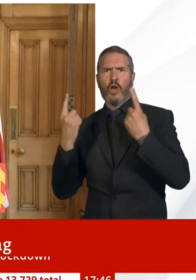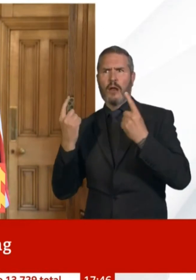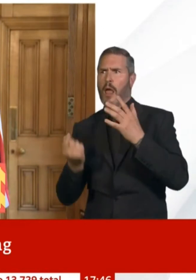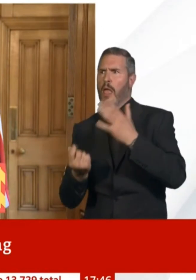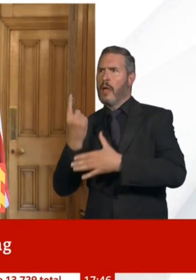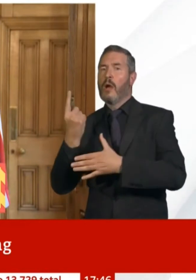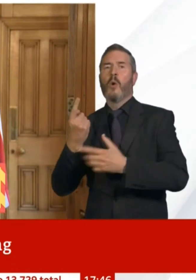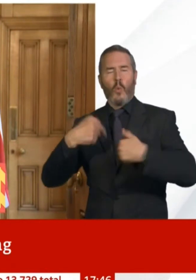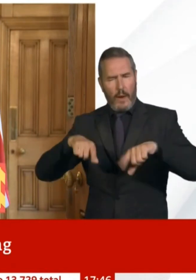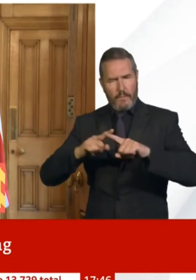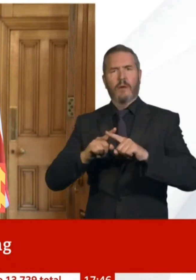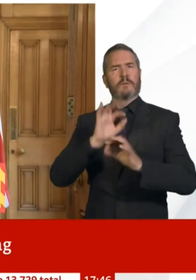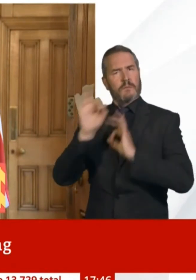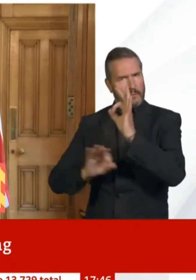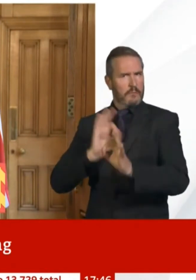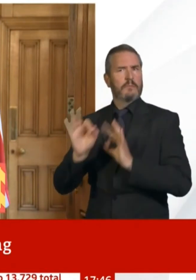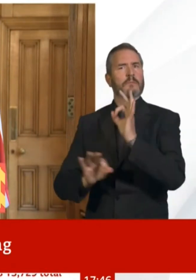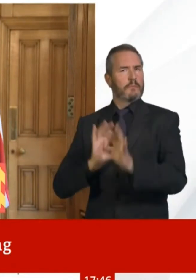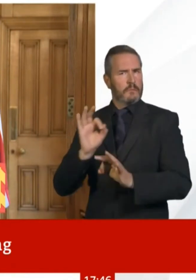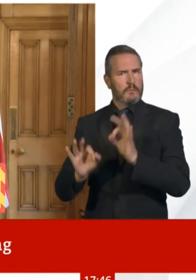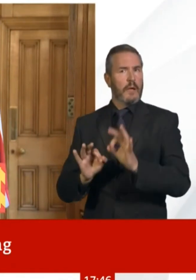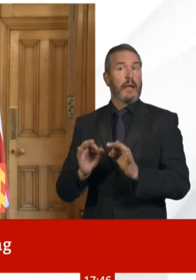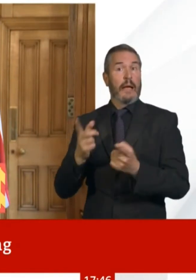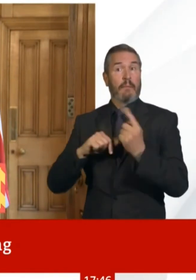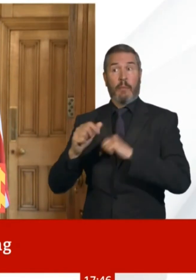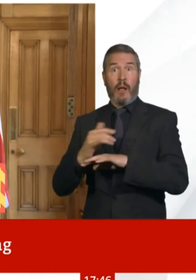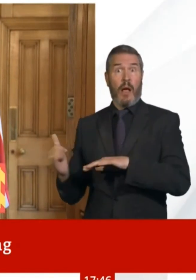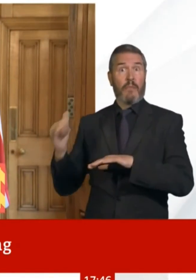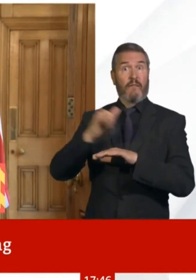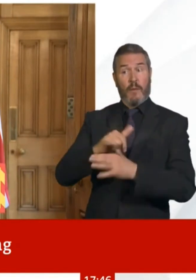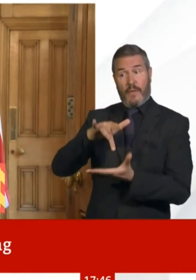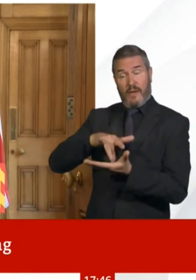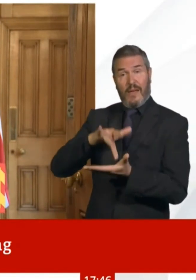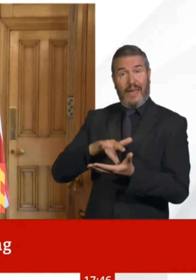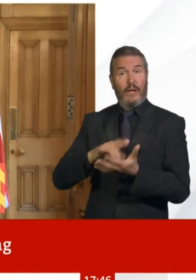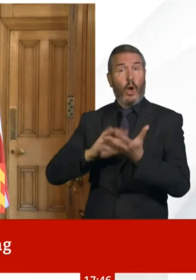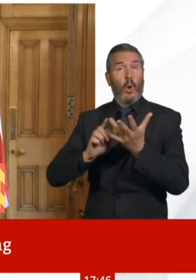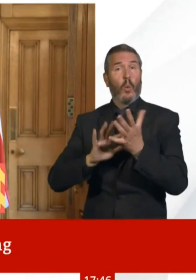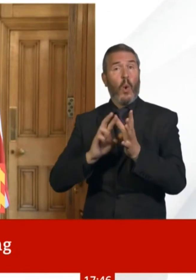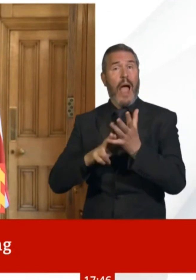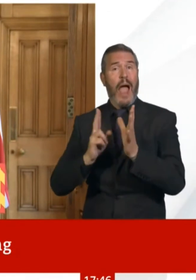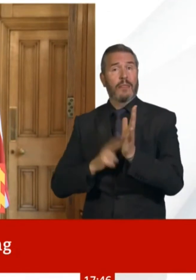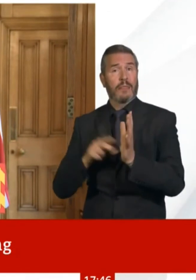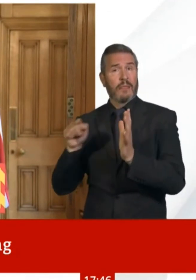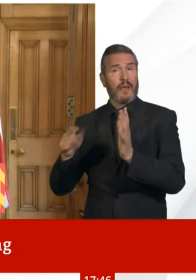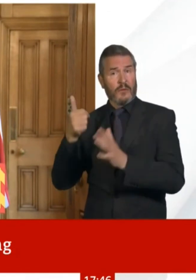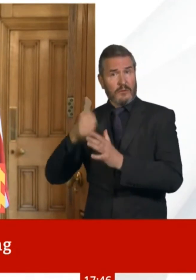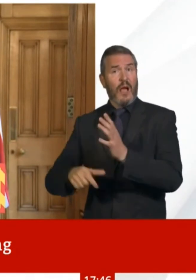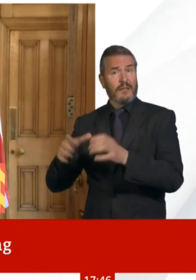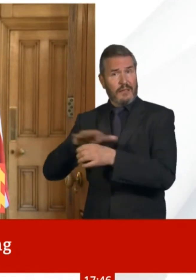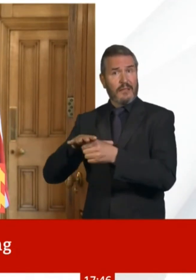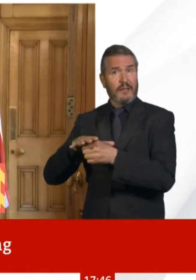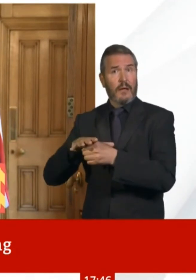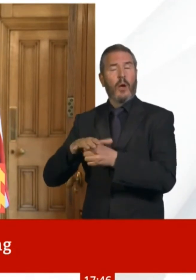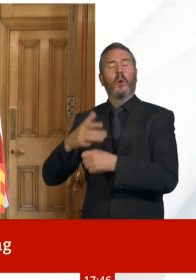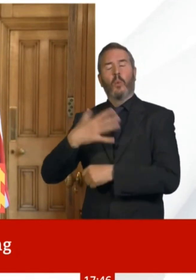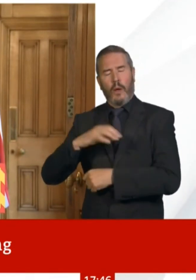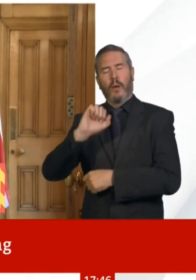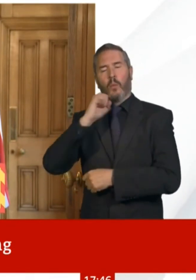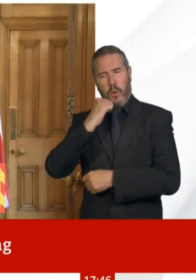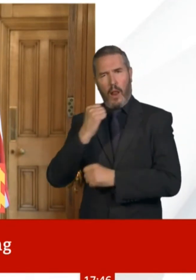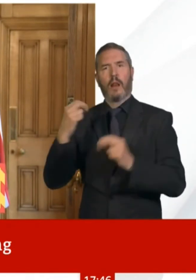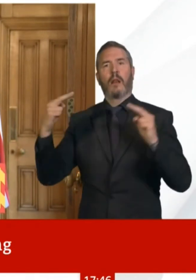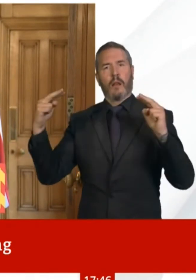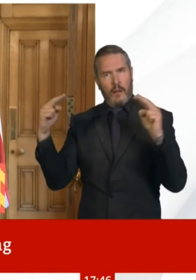in relation to the return of UK nationals, the outset from Wuhan, and we have on procurement of things that we need. So we ought to look at